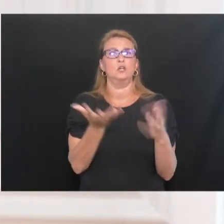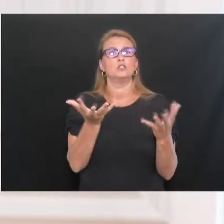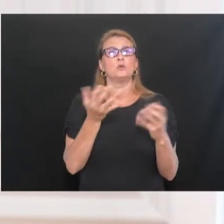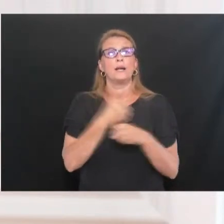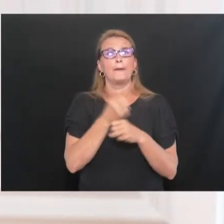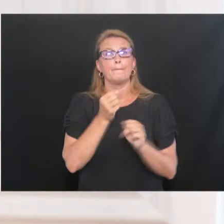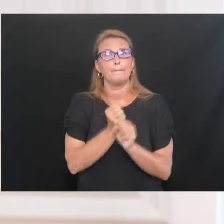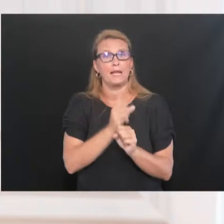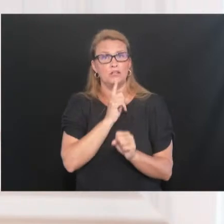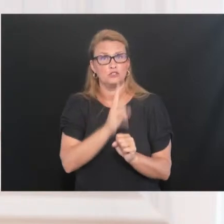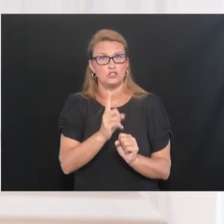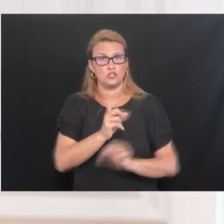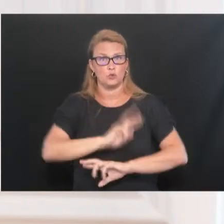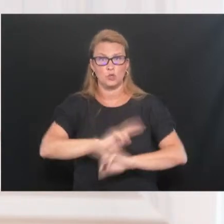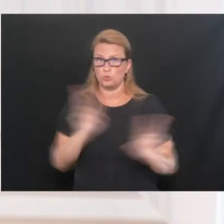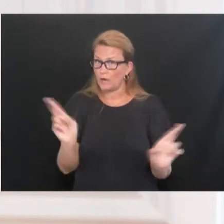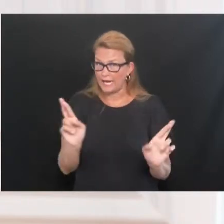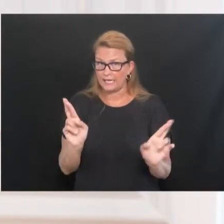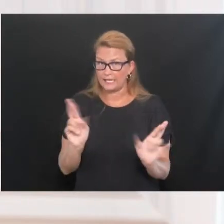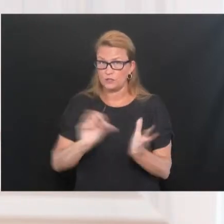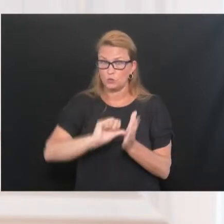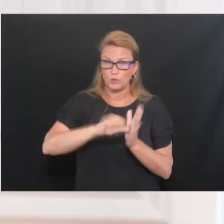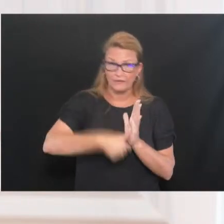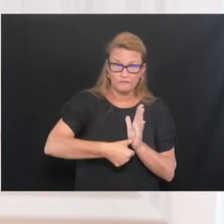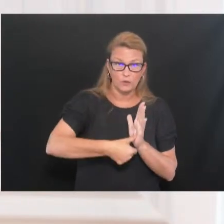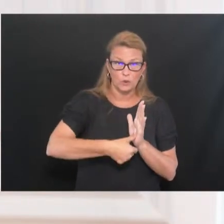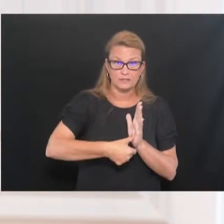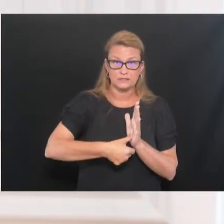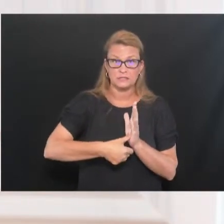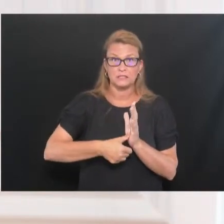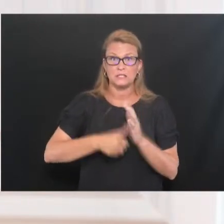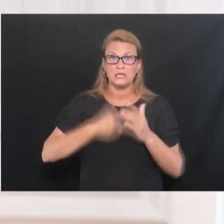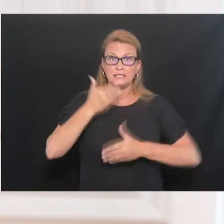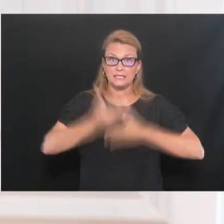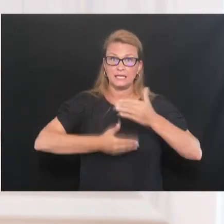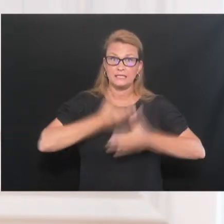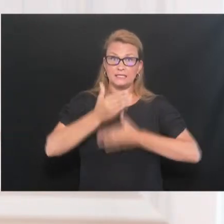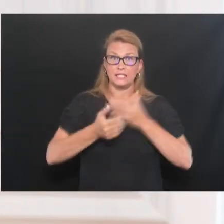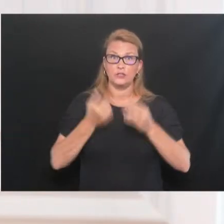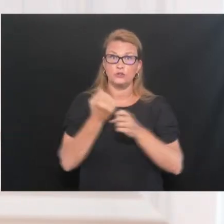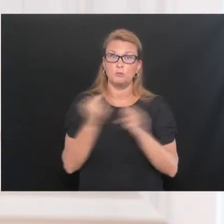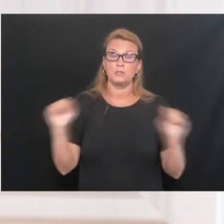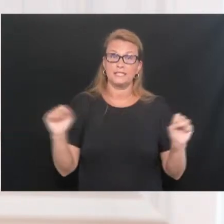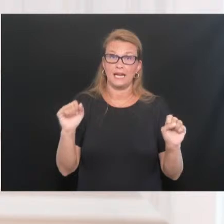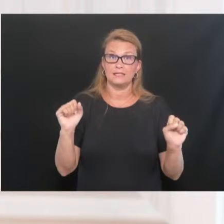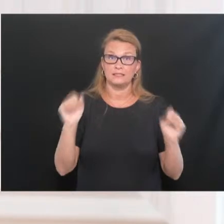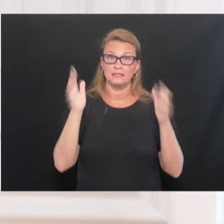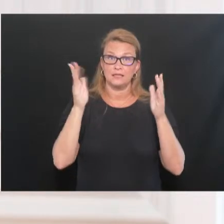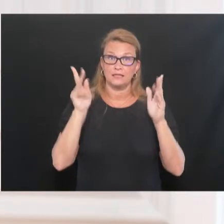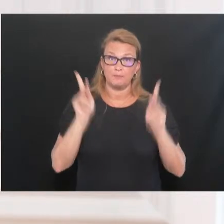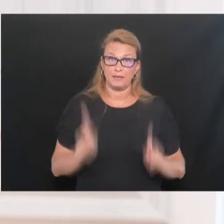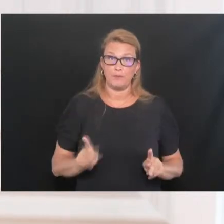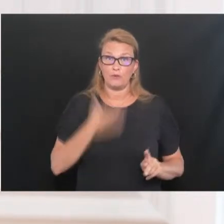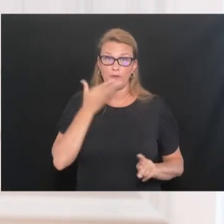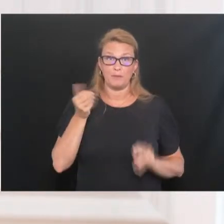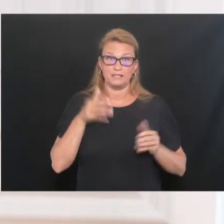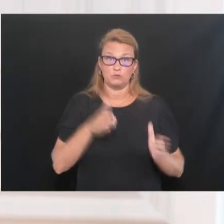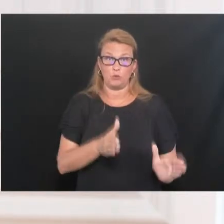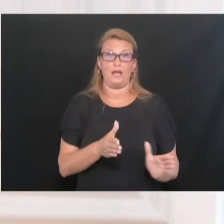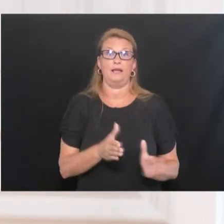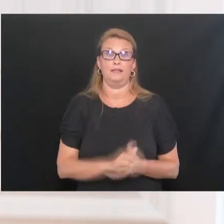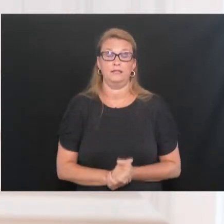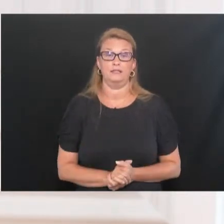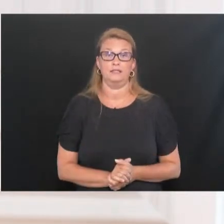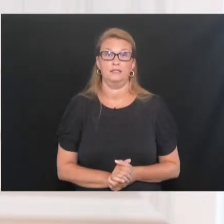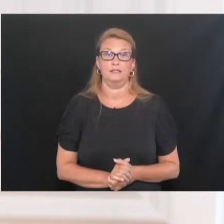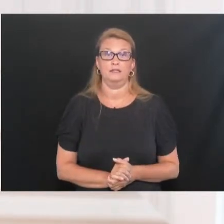standing ready to reinforce that as needed to continue to protect our citizens in the best way. And if that shared data can help protect